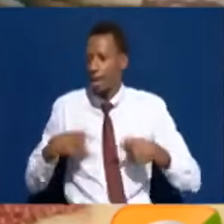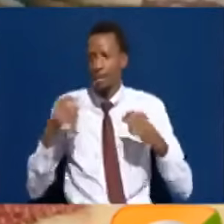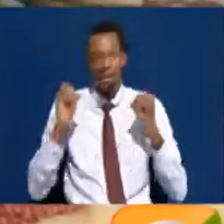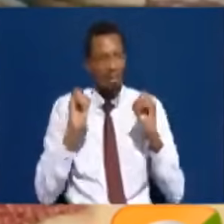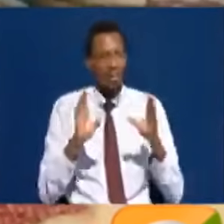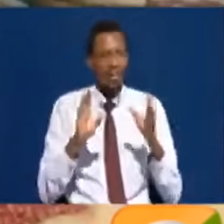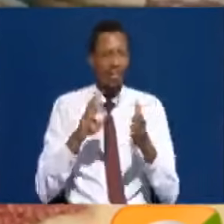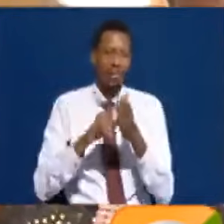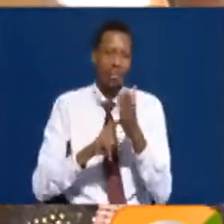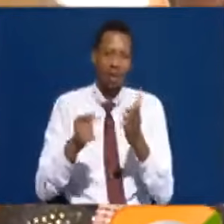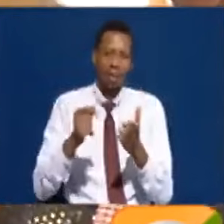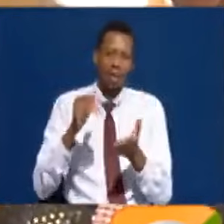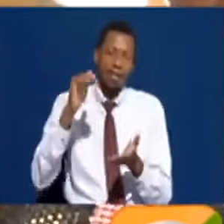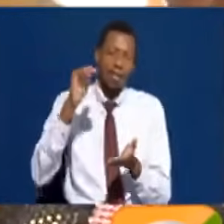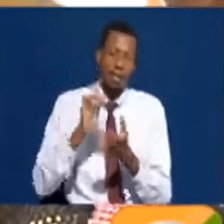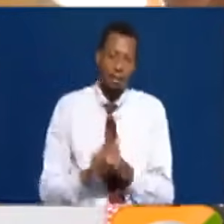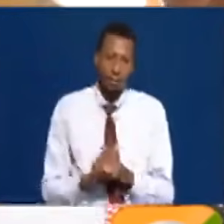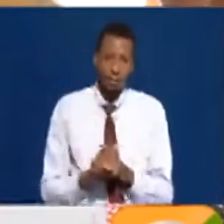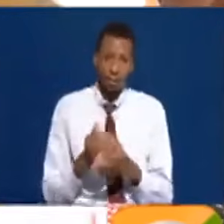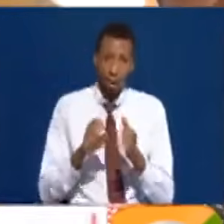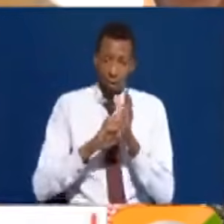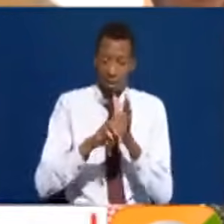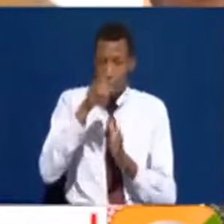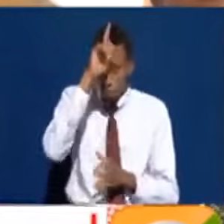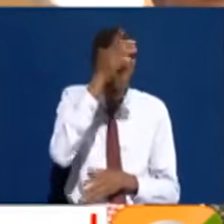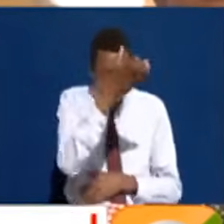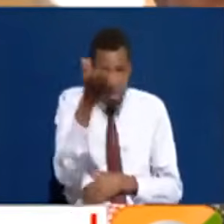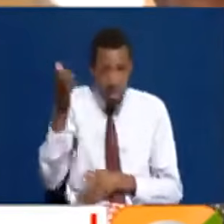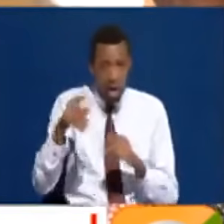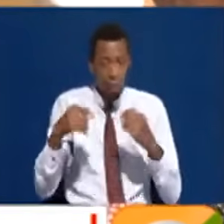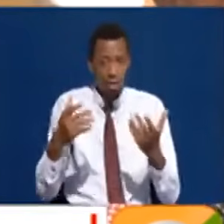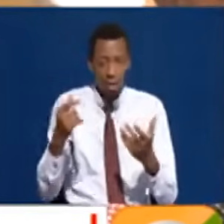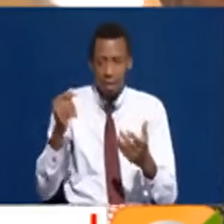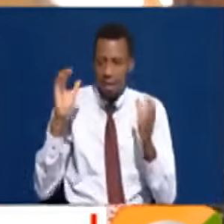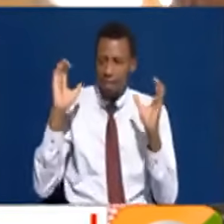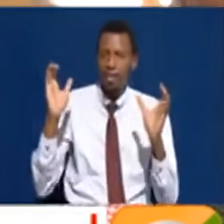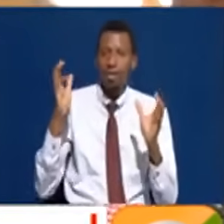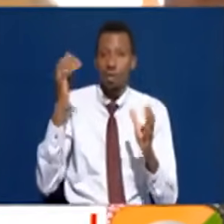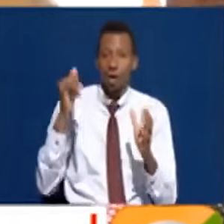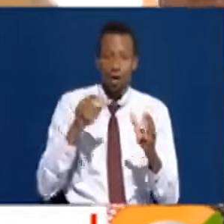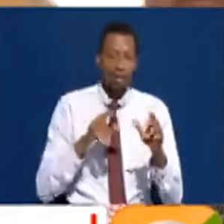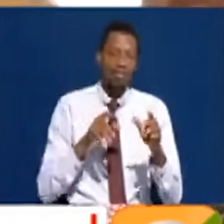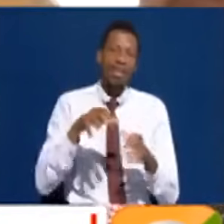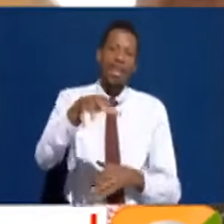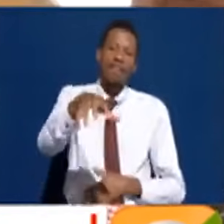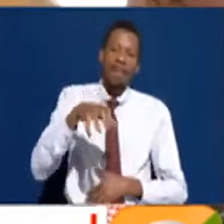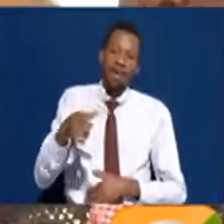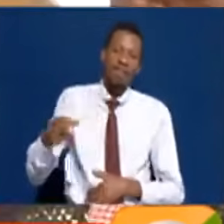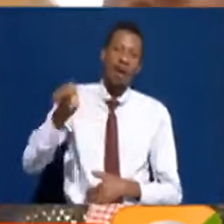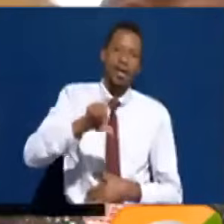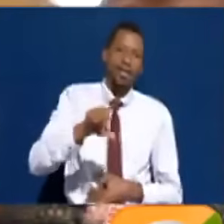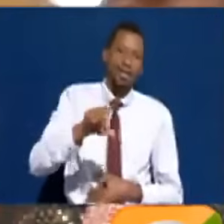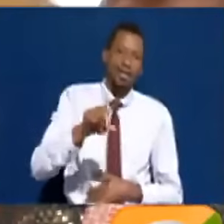gain back. Sana sana kama mahindi wenye wanatoa nyumbani huko wanatoa na bei ya juu, sababu nauli wameongeza bei, wanabeba